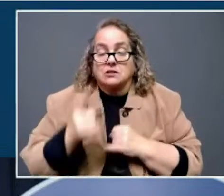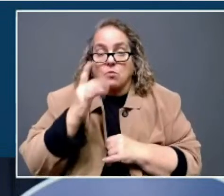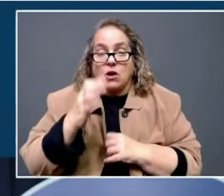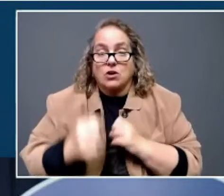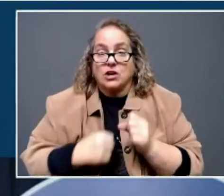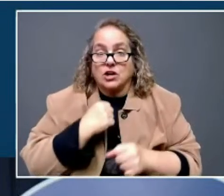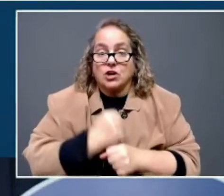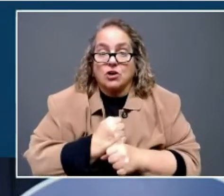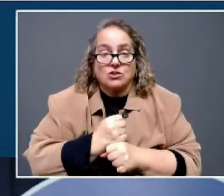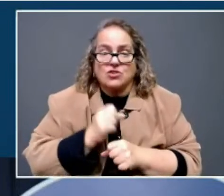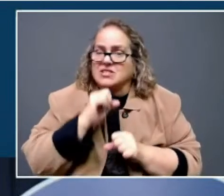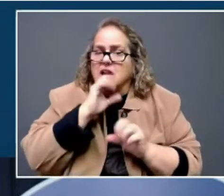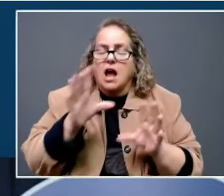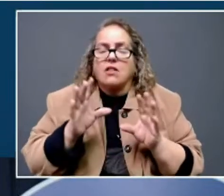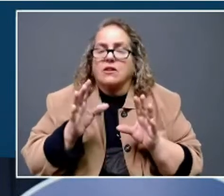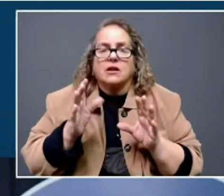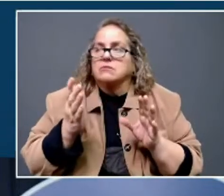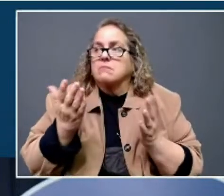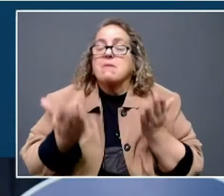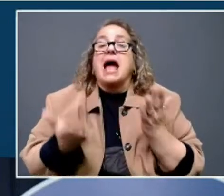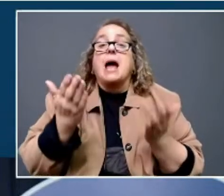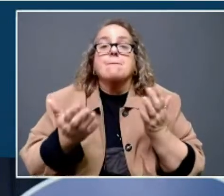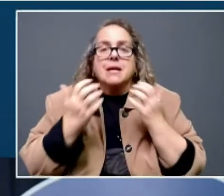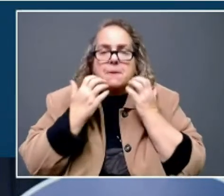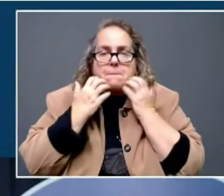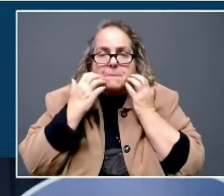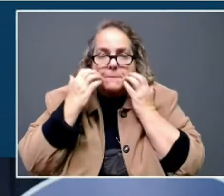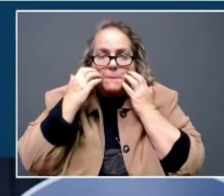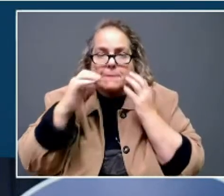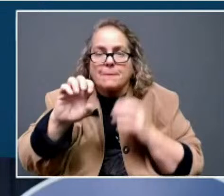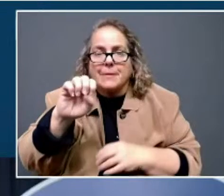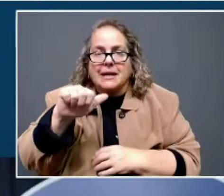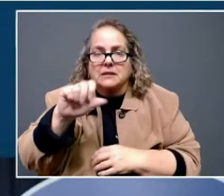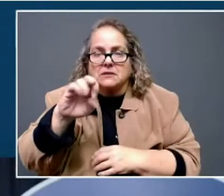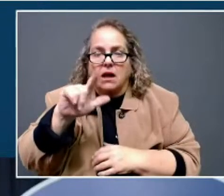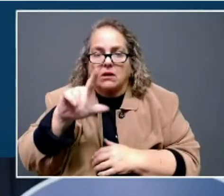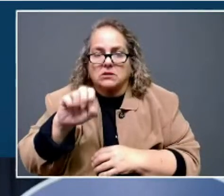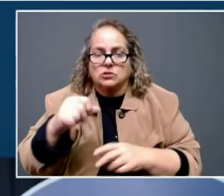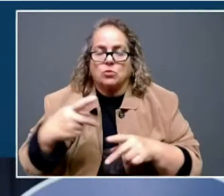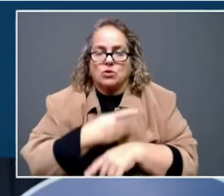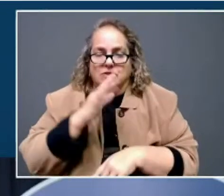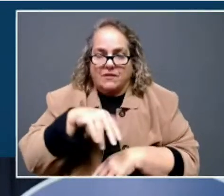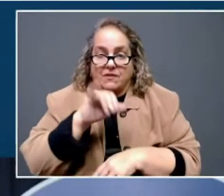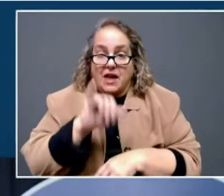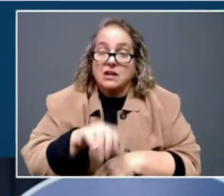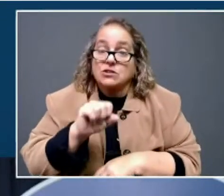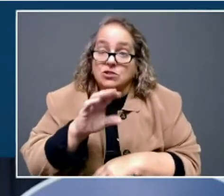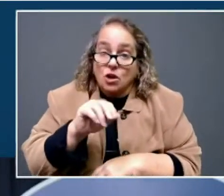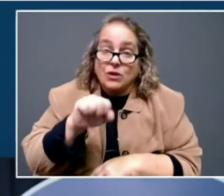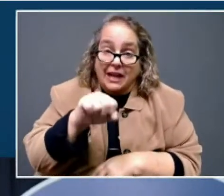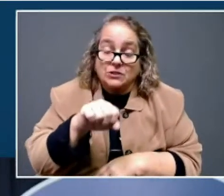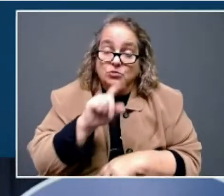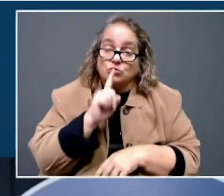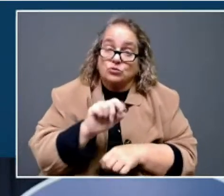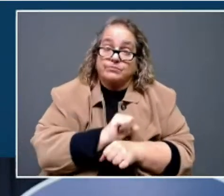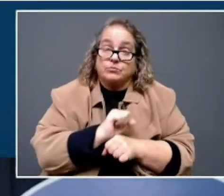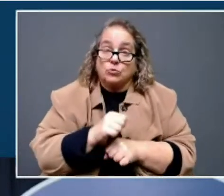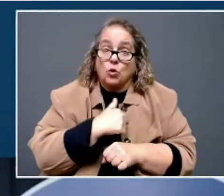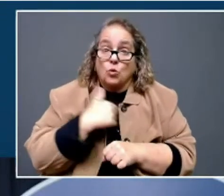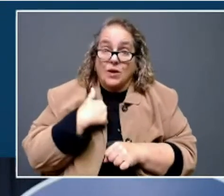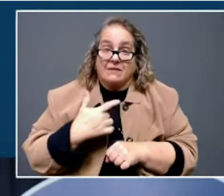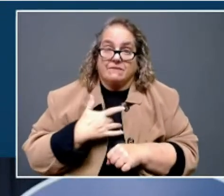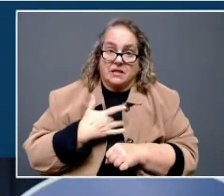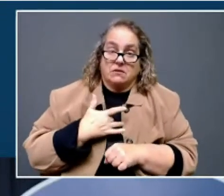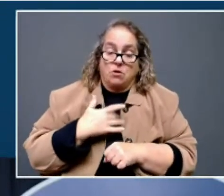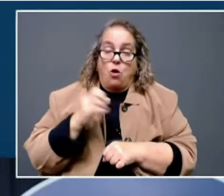measles that rival it. So, yes, we believe that overall it